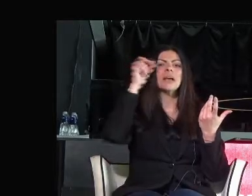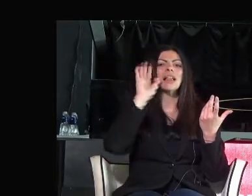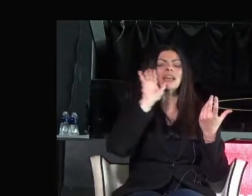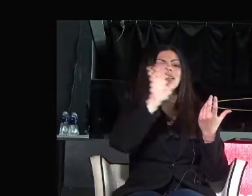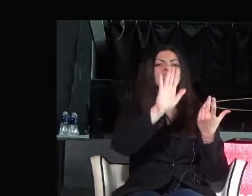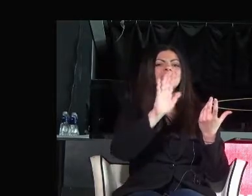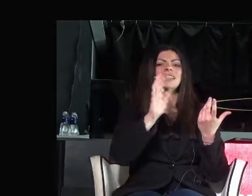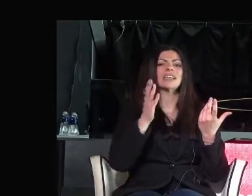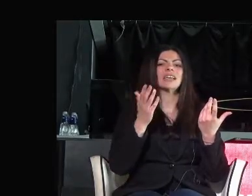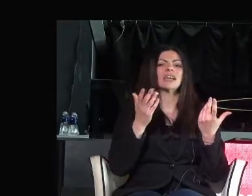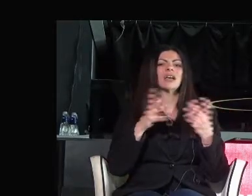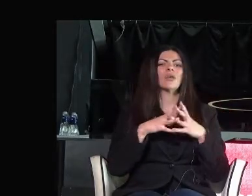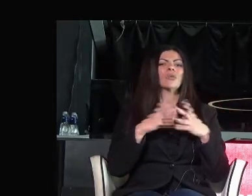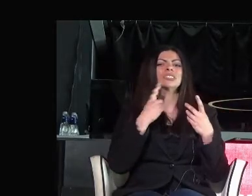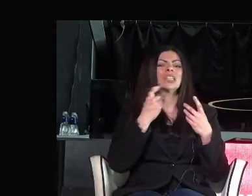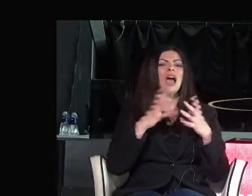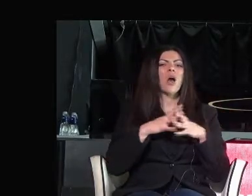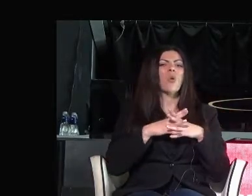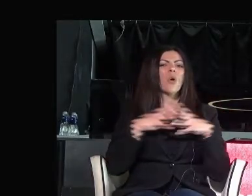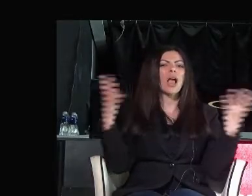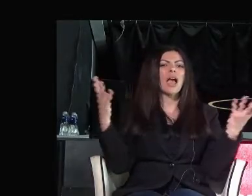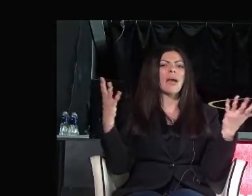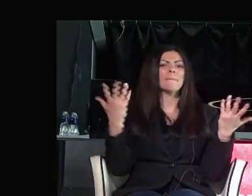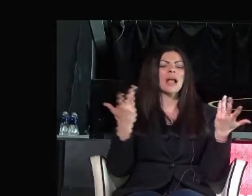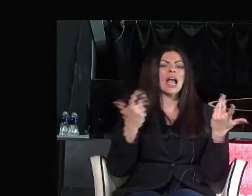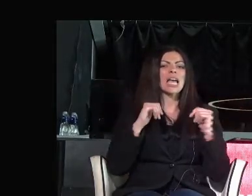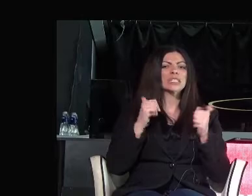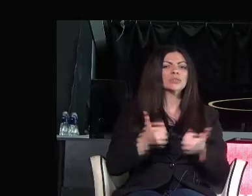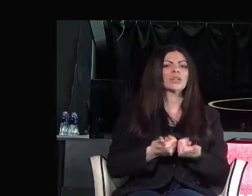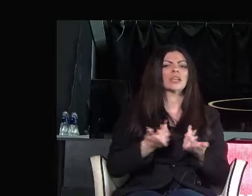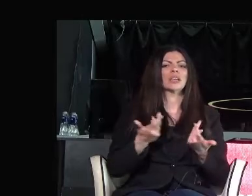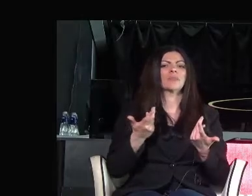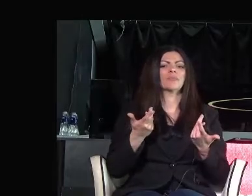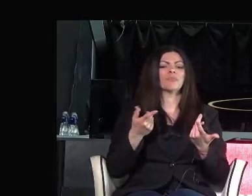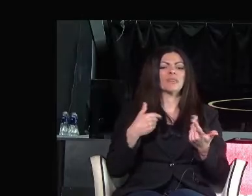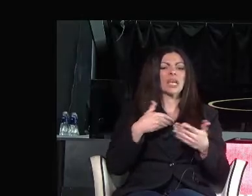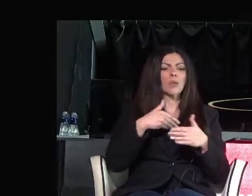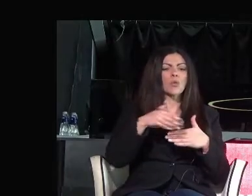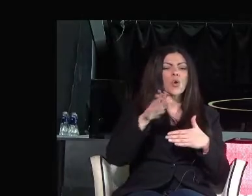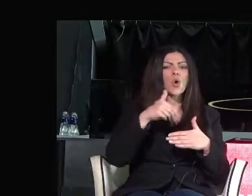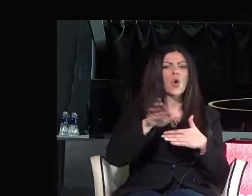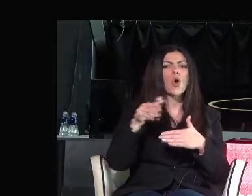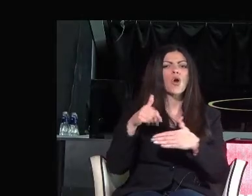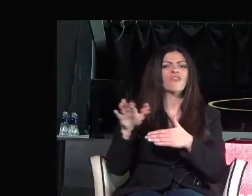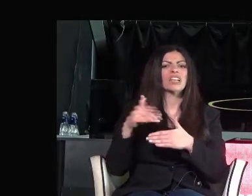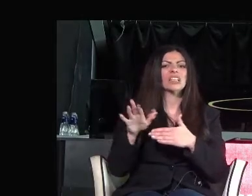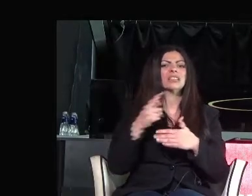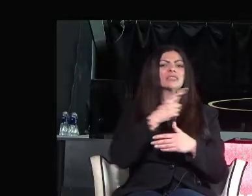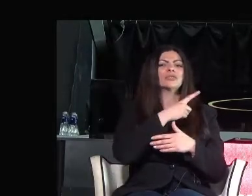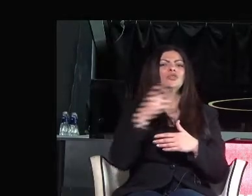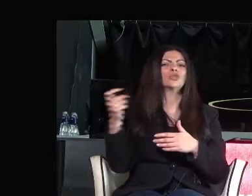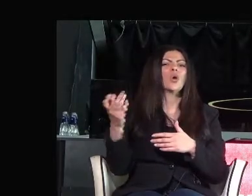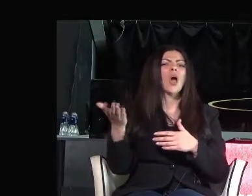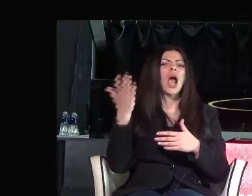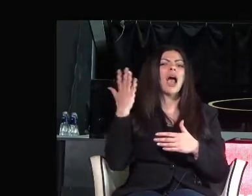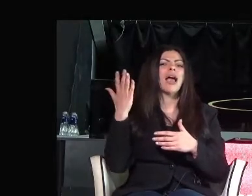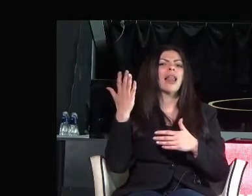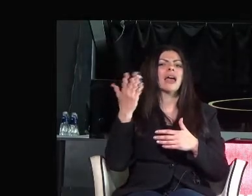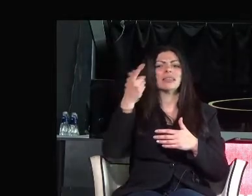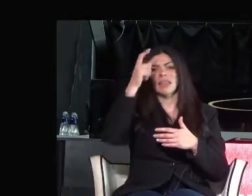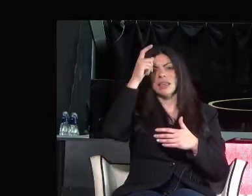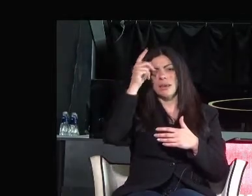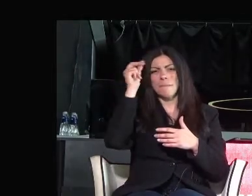of 3,100 Bulgarian Turks. And I was the only Turkish student